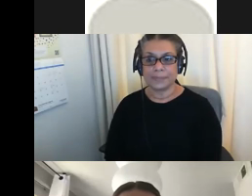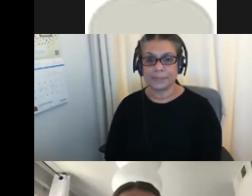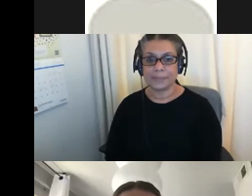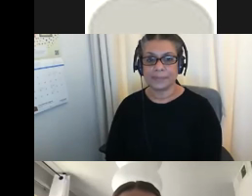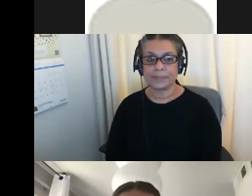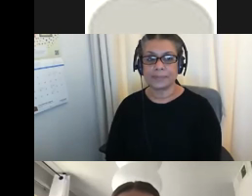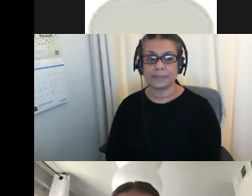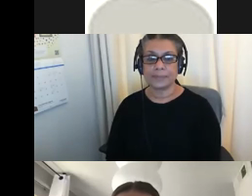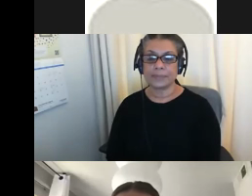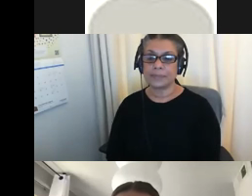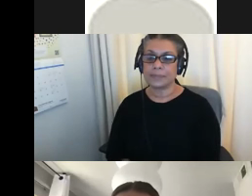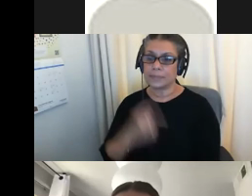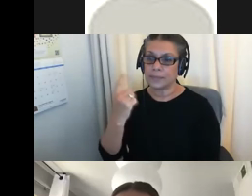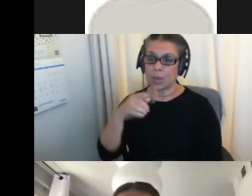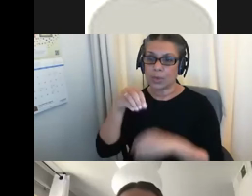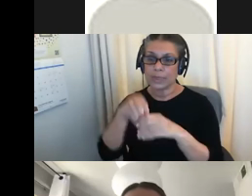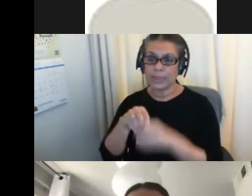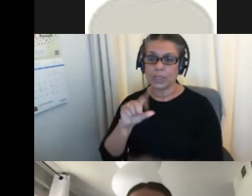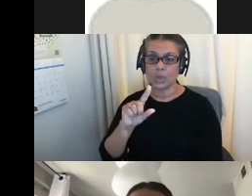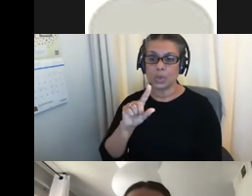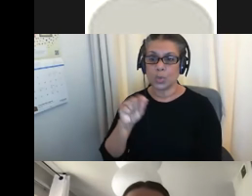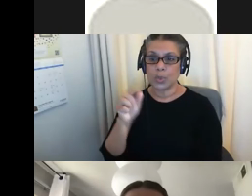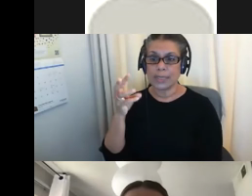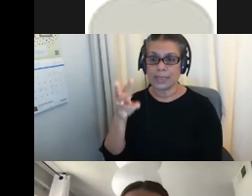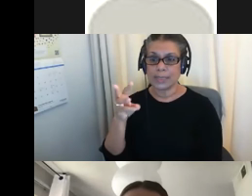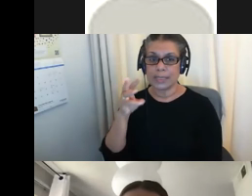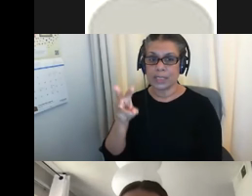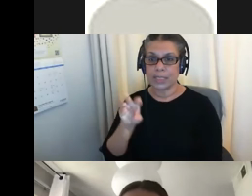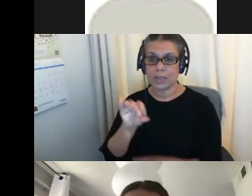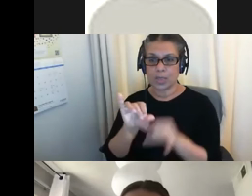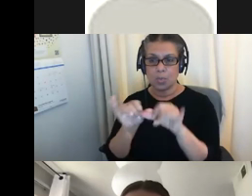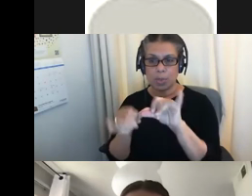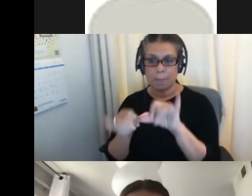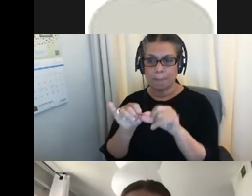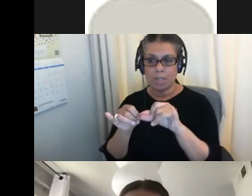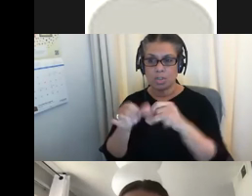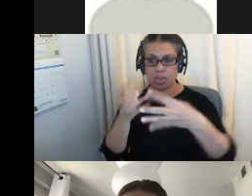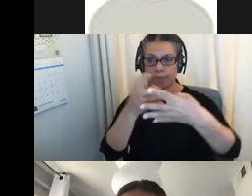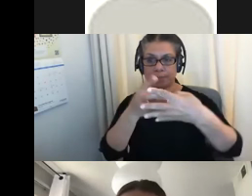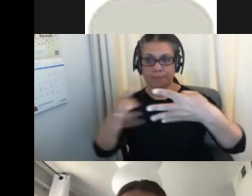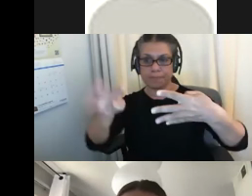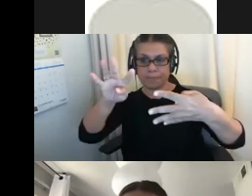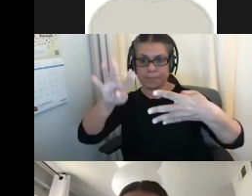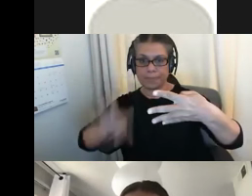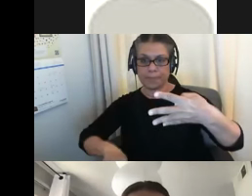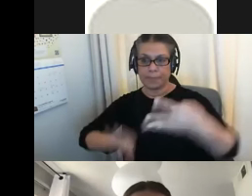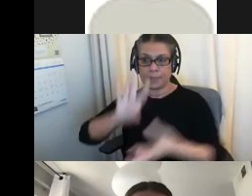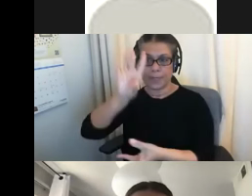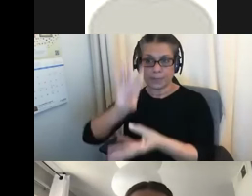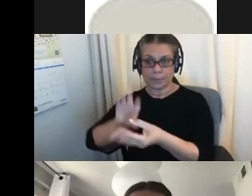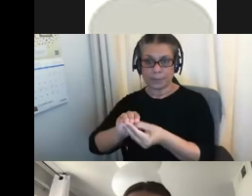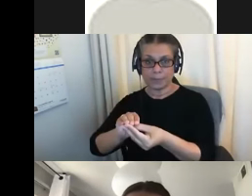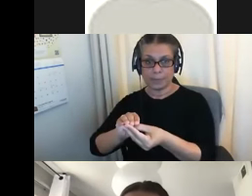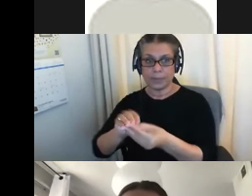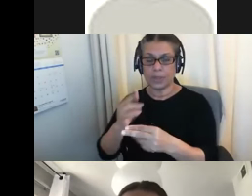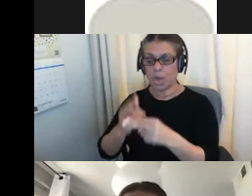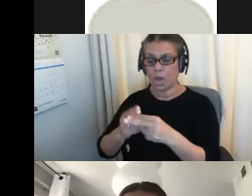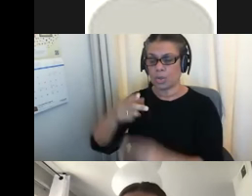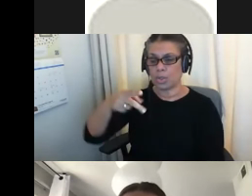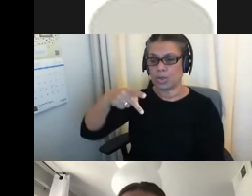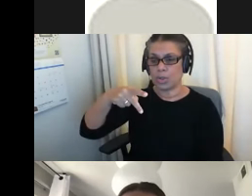And only in 2016 was a measure actually created that captures these 5 domains of PERMA, like Bettina mentioned. It's called the PERMA